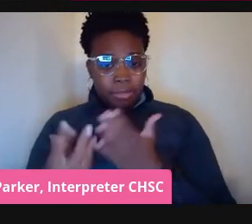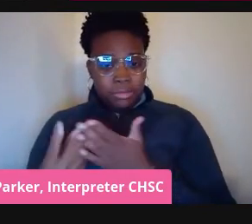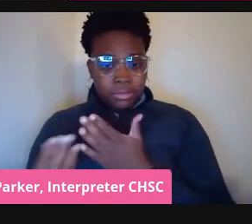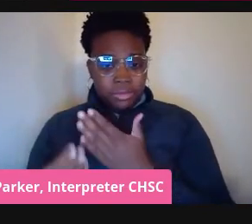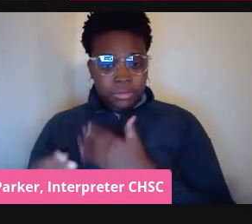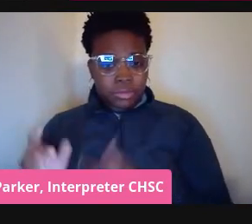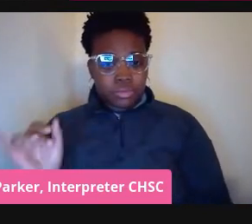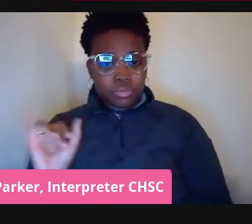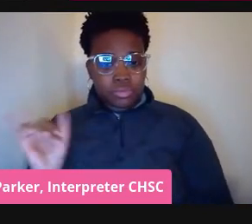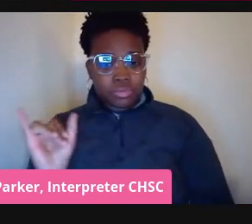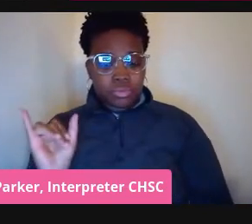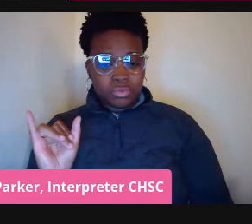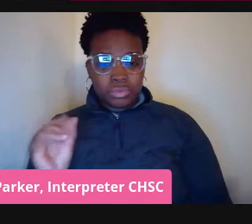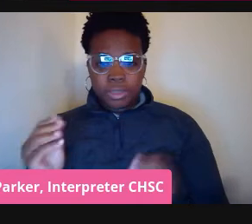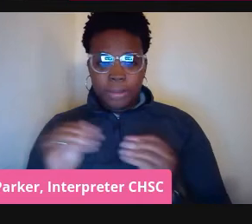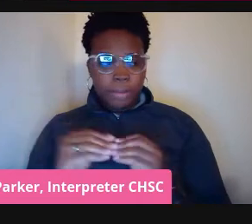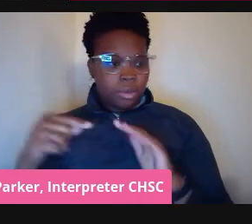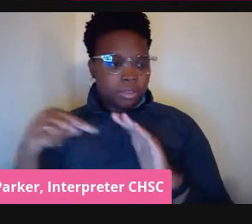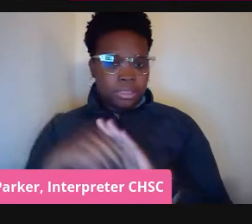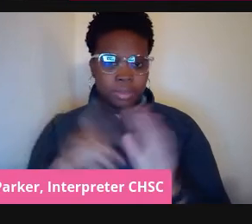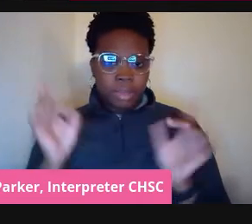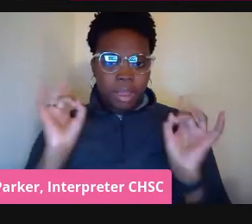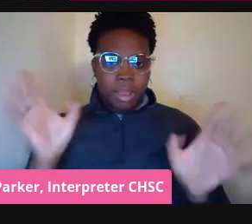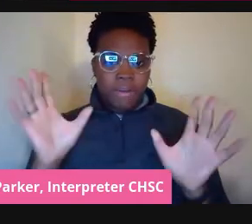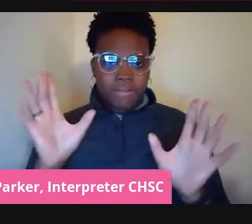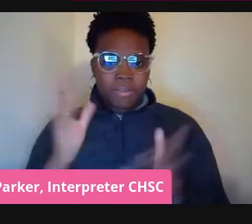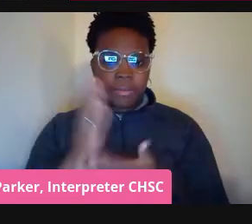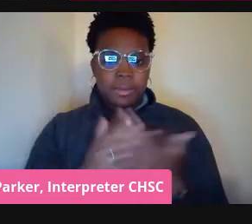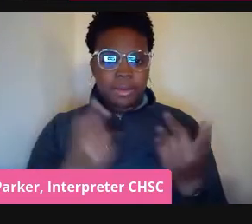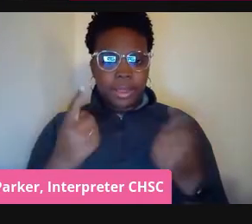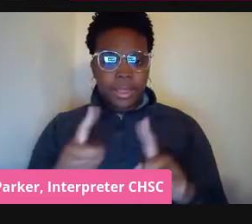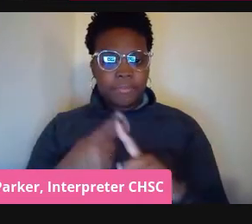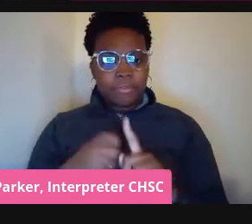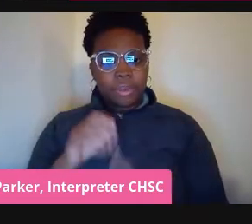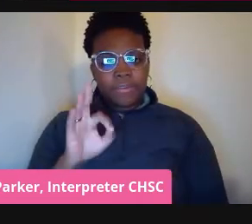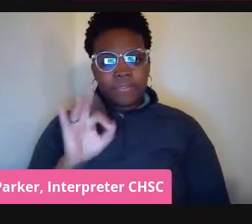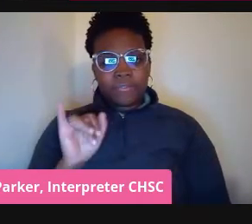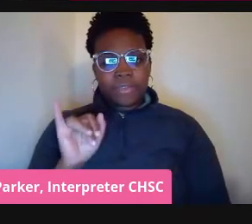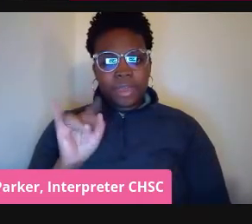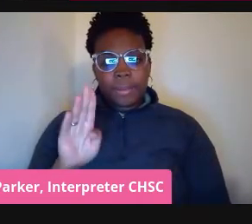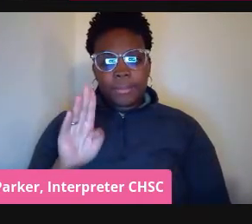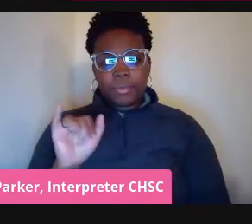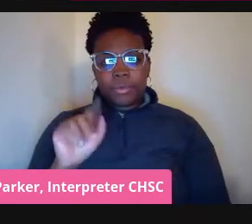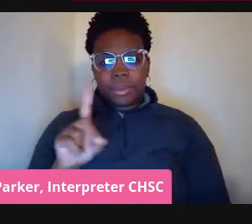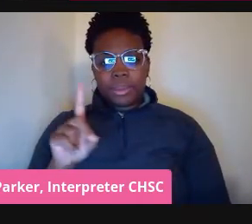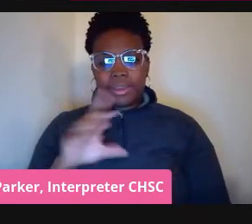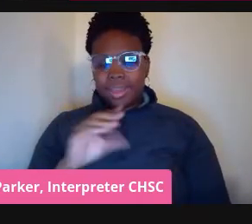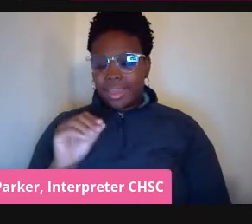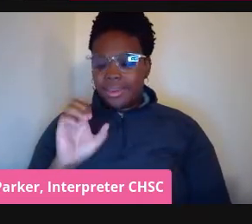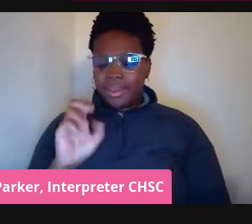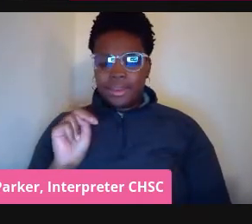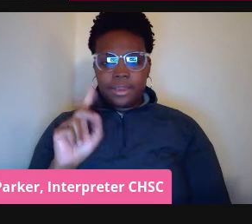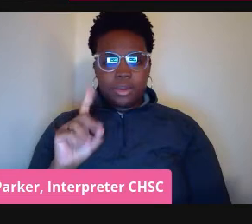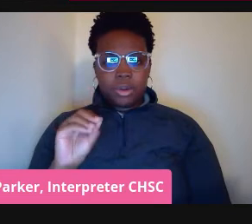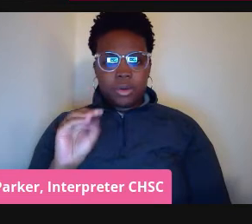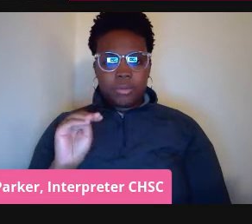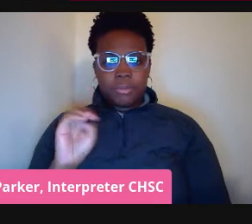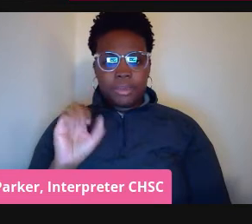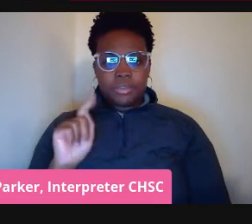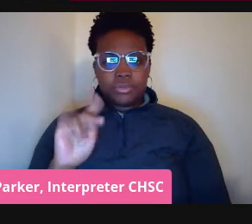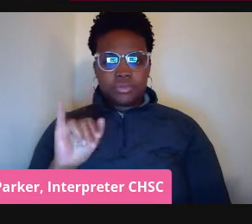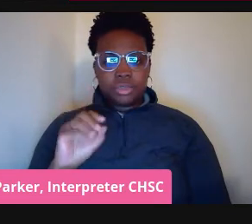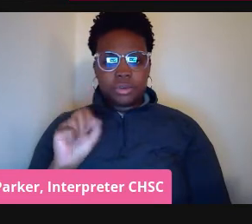more extreme, awful part of what can happen from fibroids and endometriosis. So we know